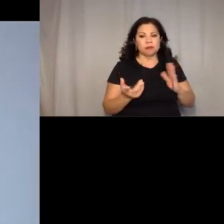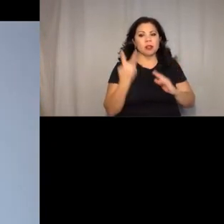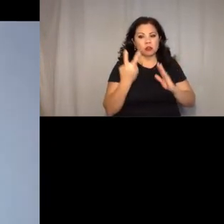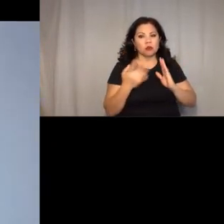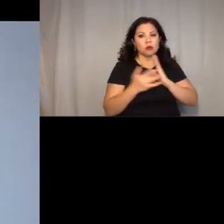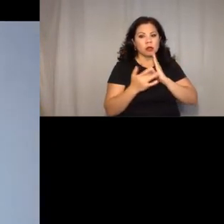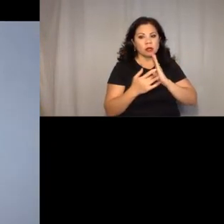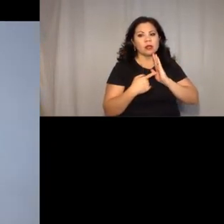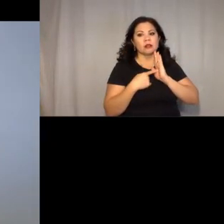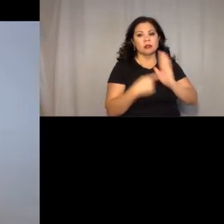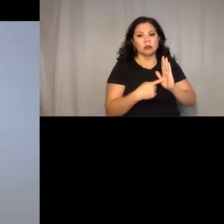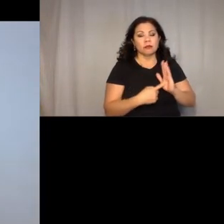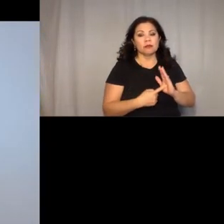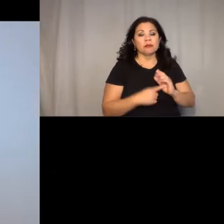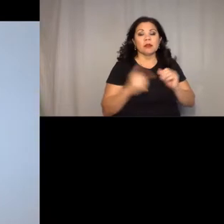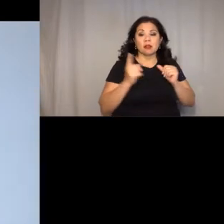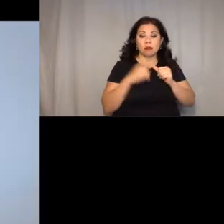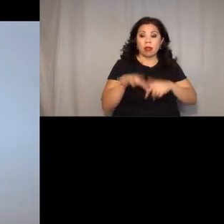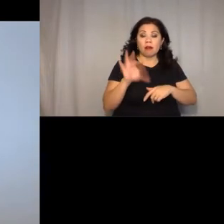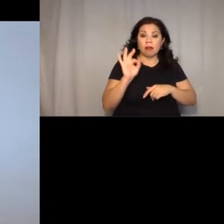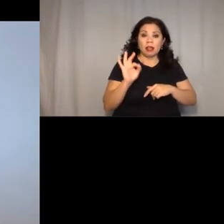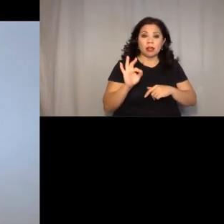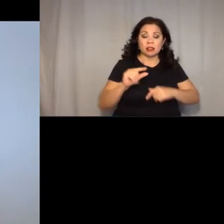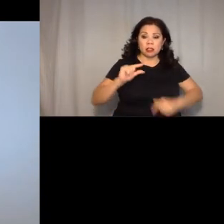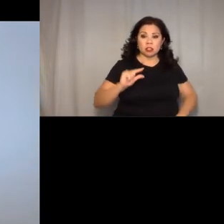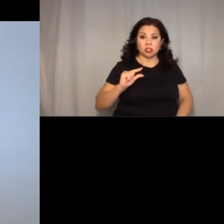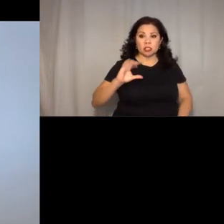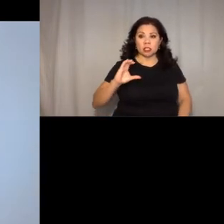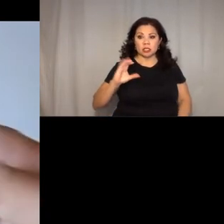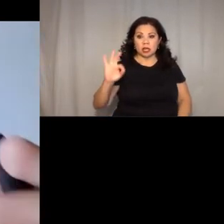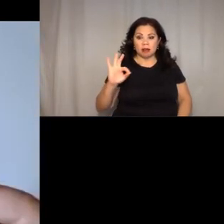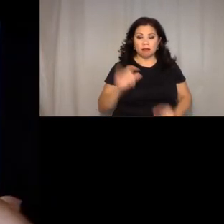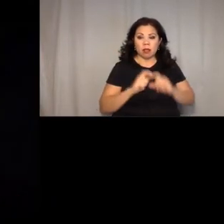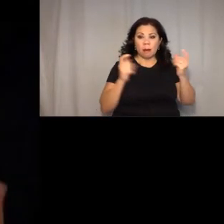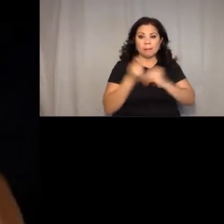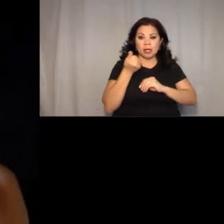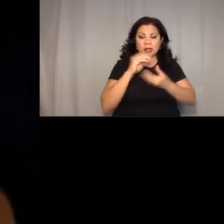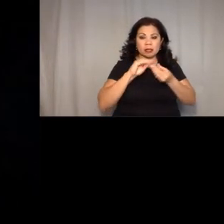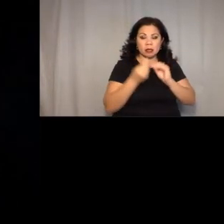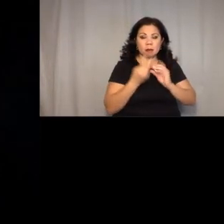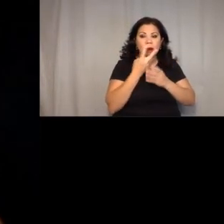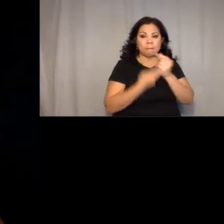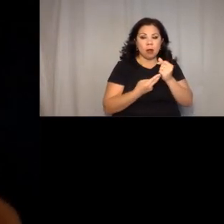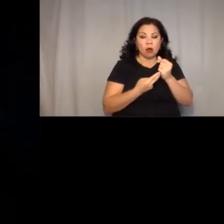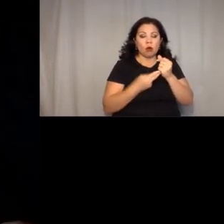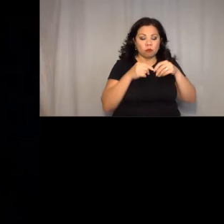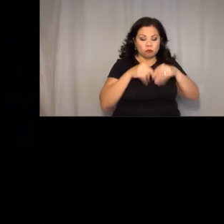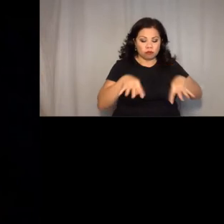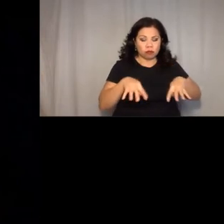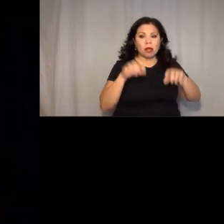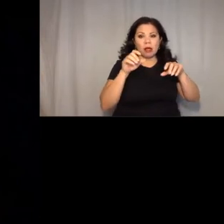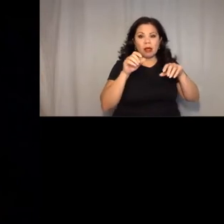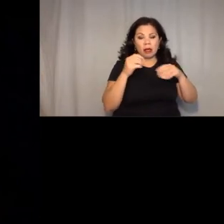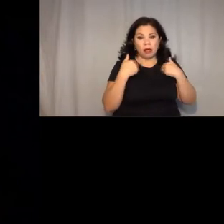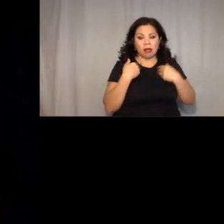is finding the biggest number they have in common, which is the GCF. The other way is using prime numbers to help